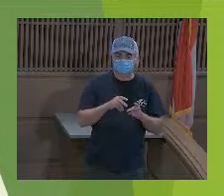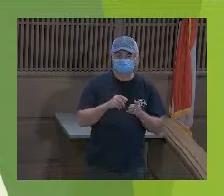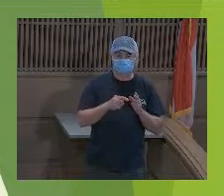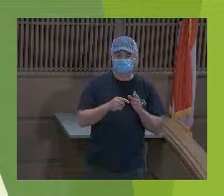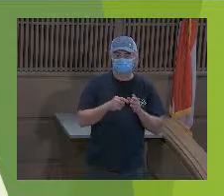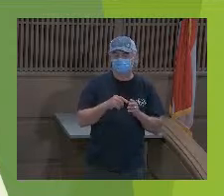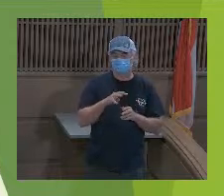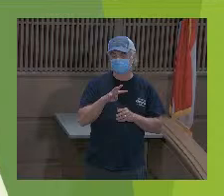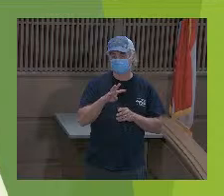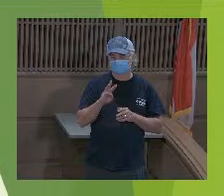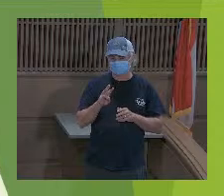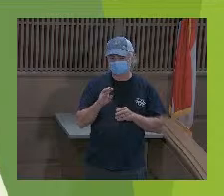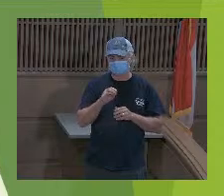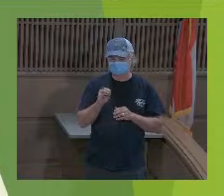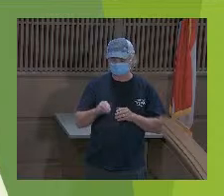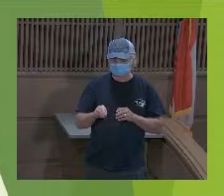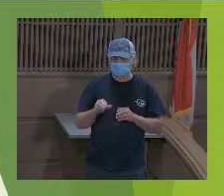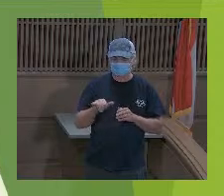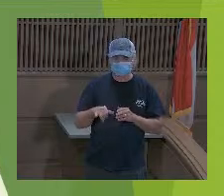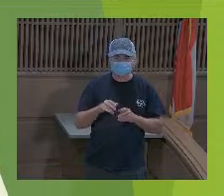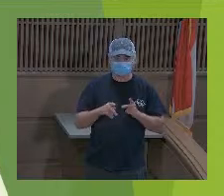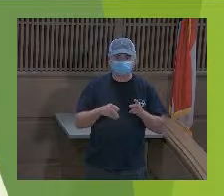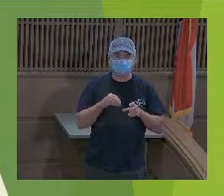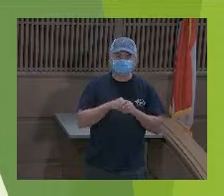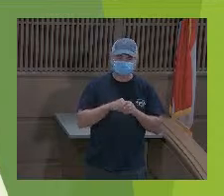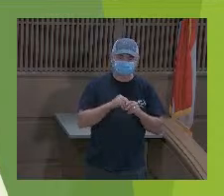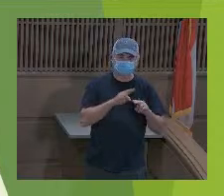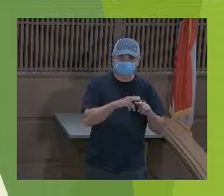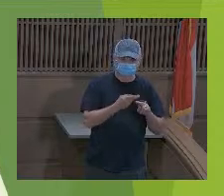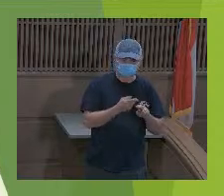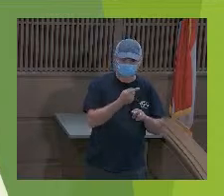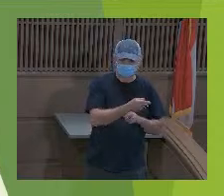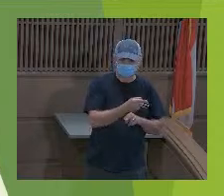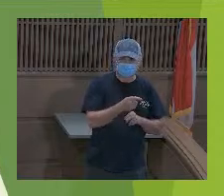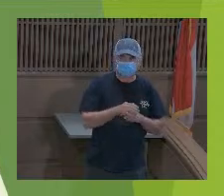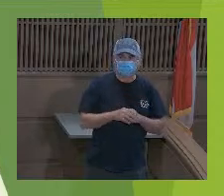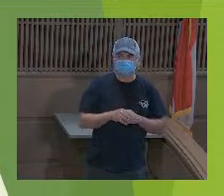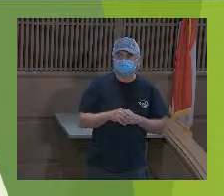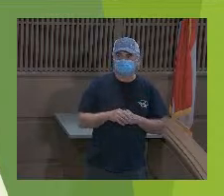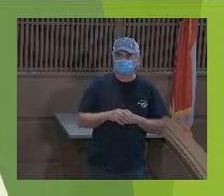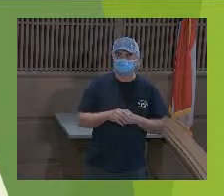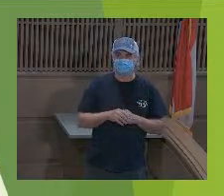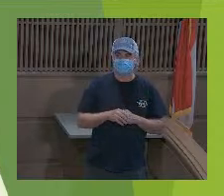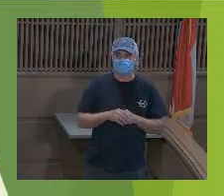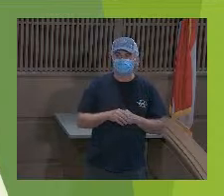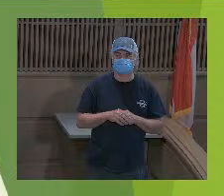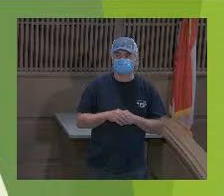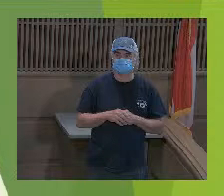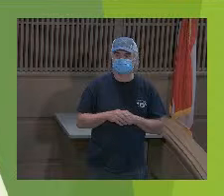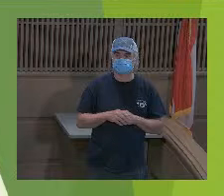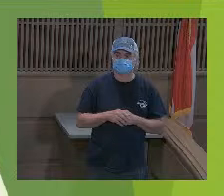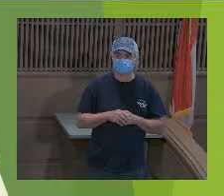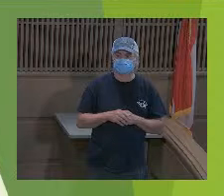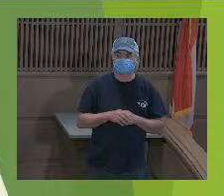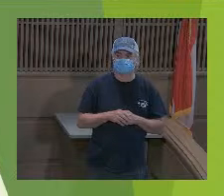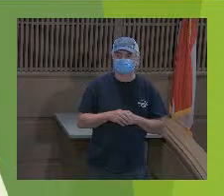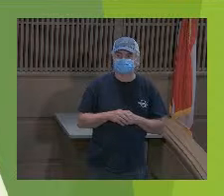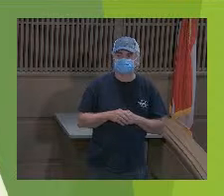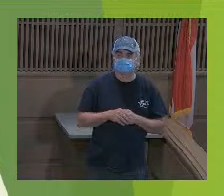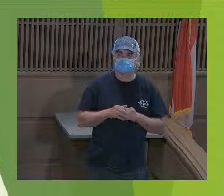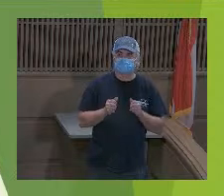the patients who have been hospitalized. This is not positive results since July 15th.